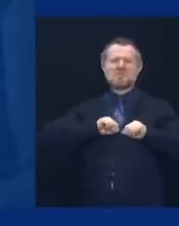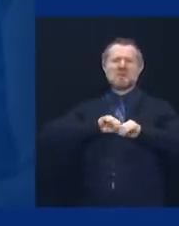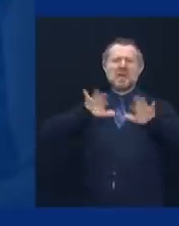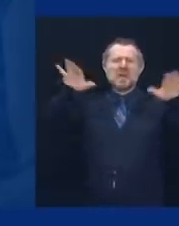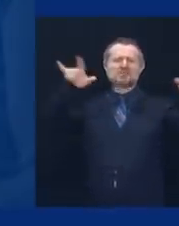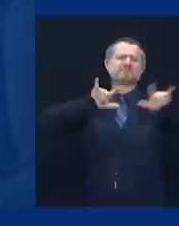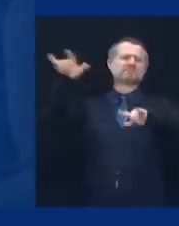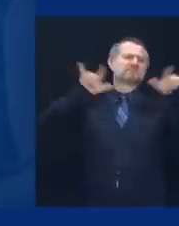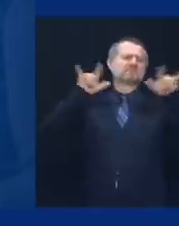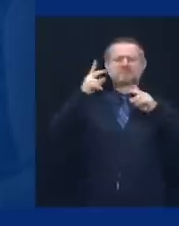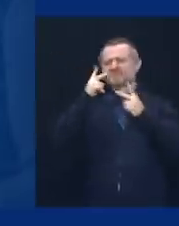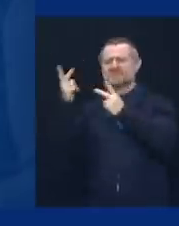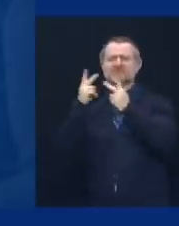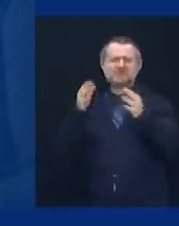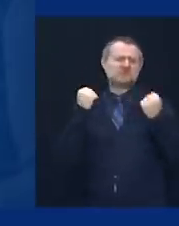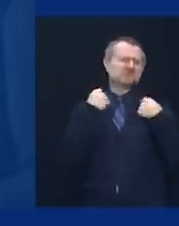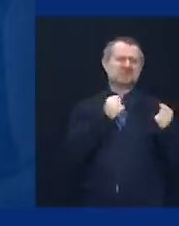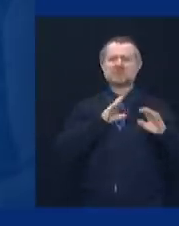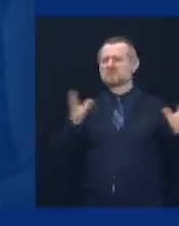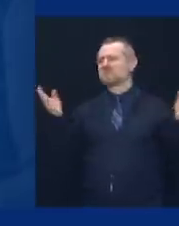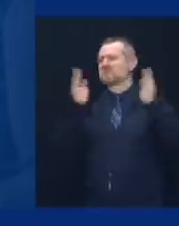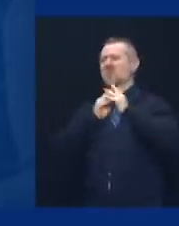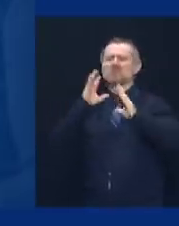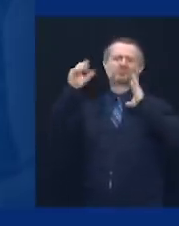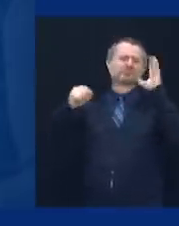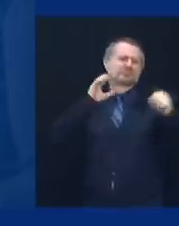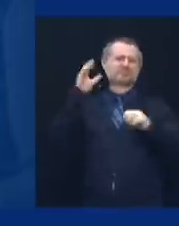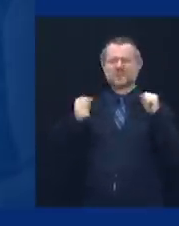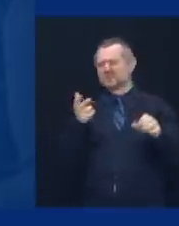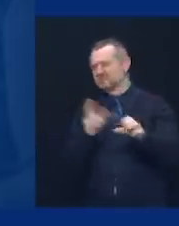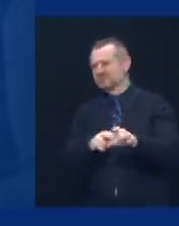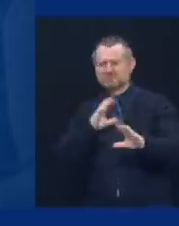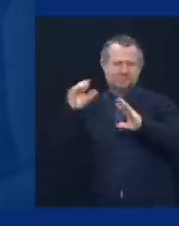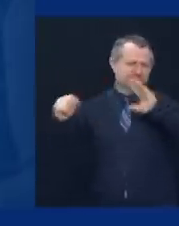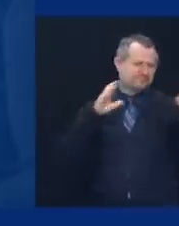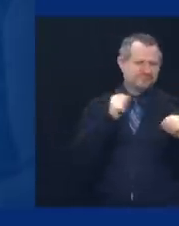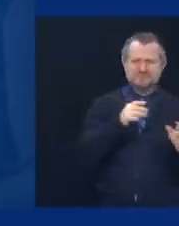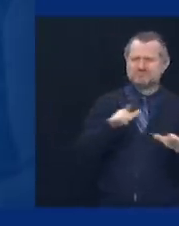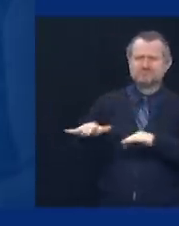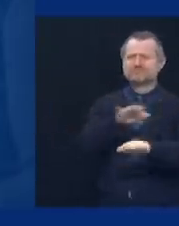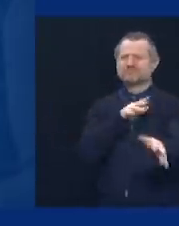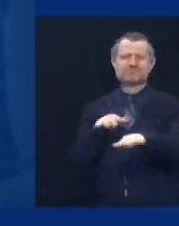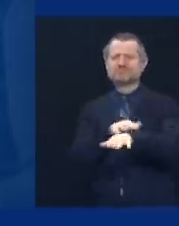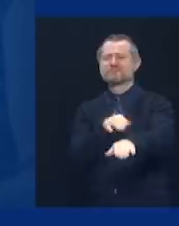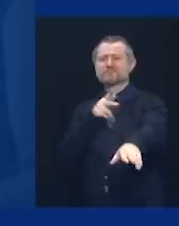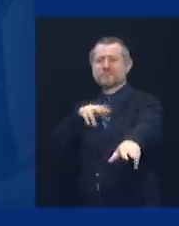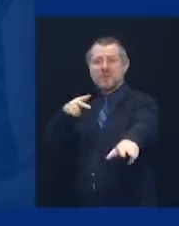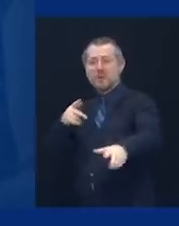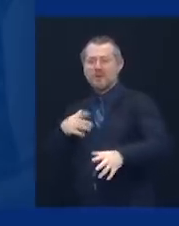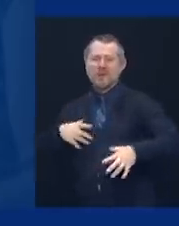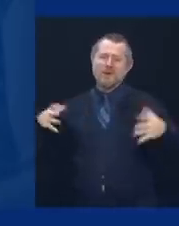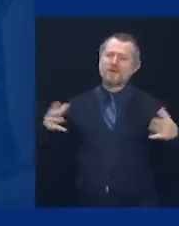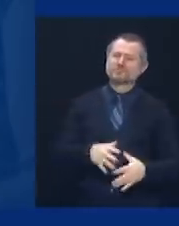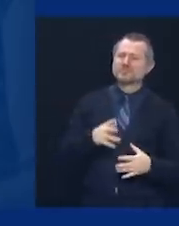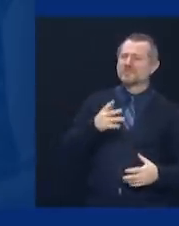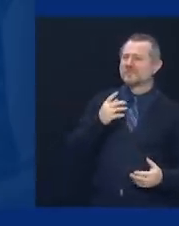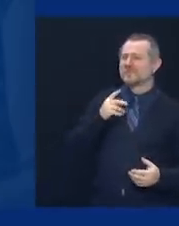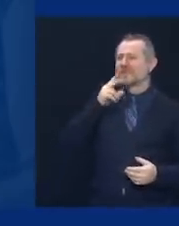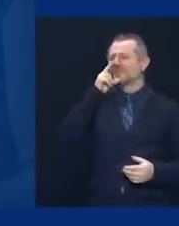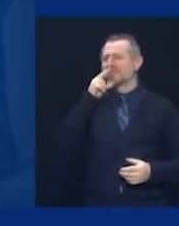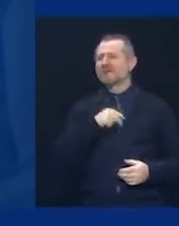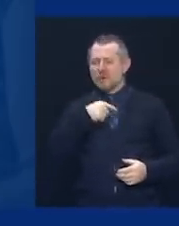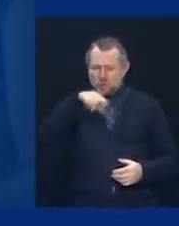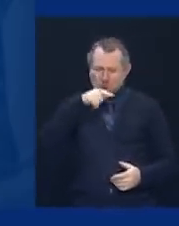airports, more airport traffic, more car traffic. We're going to get together. We're going to have a great turkey dinner. If we're